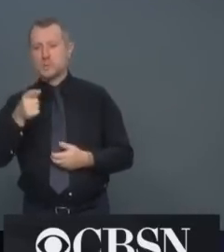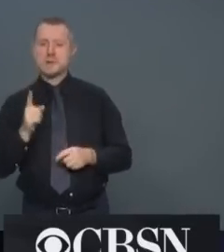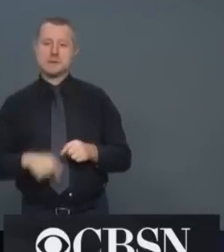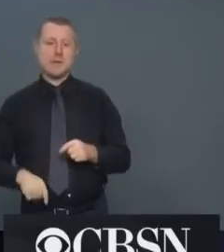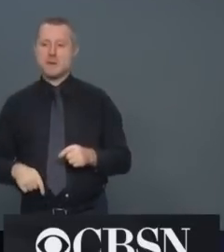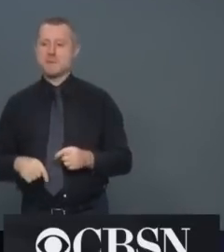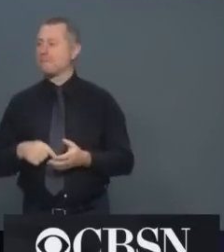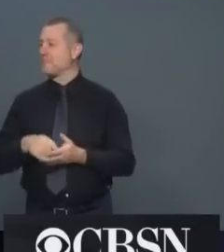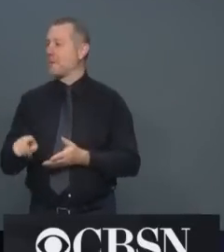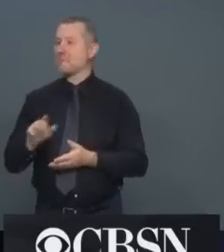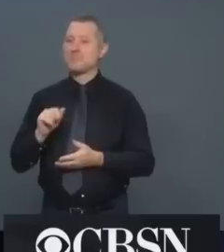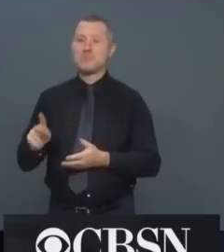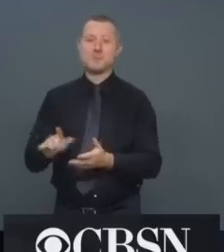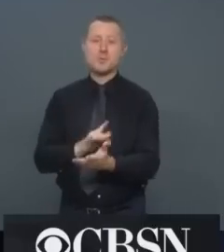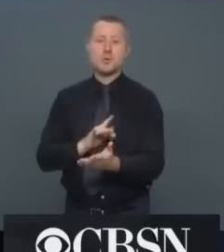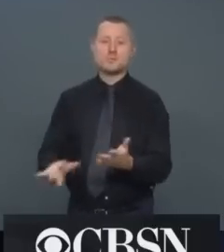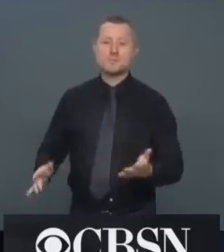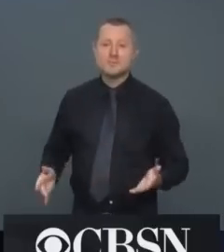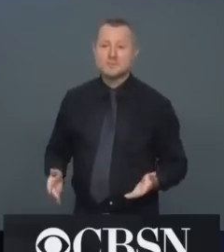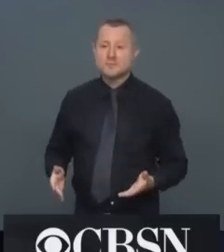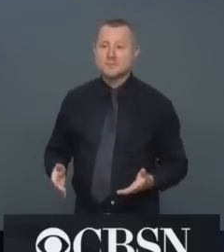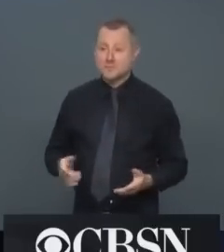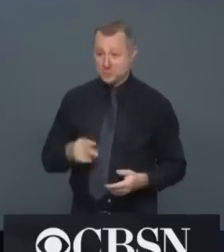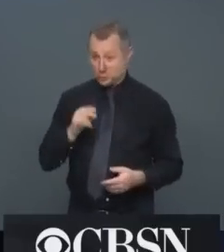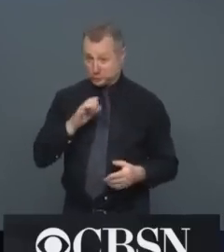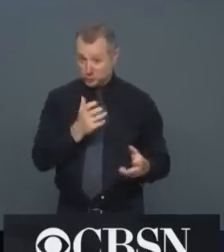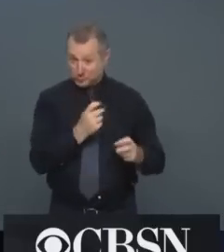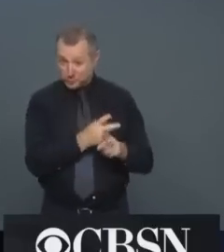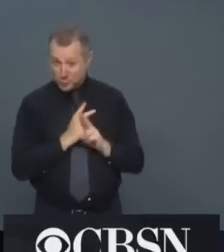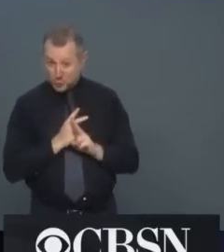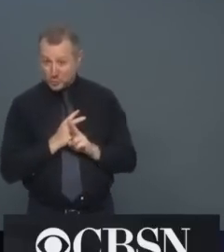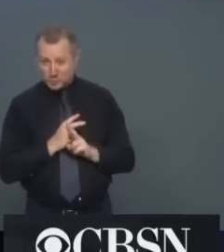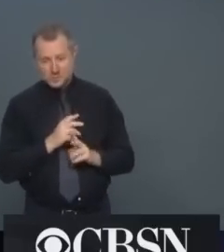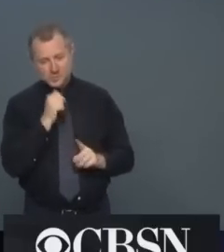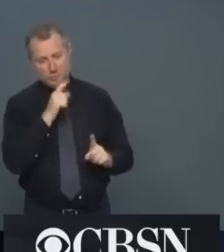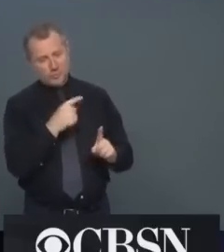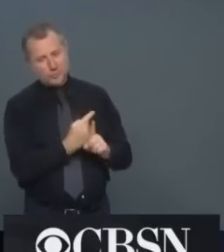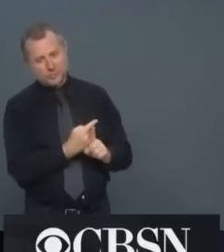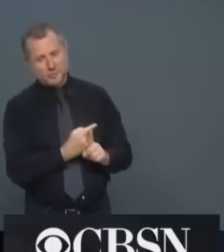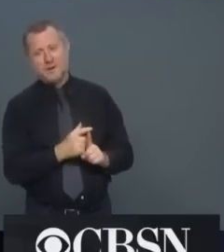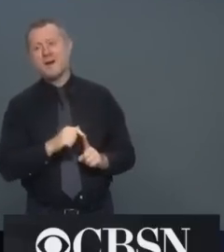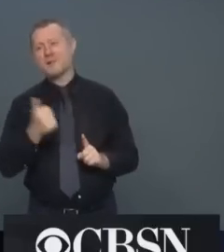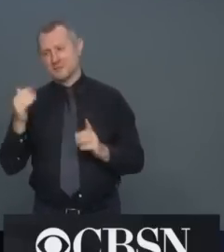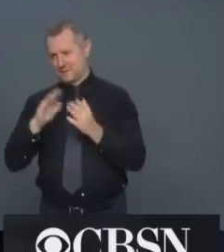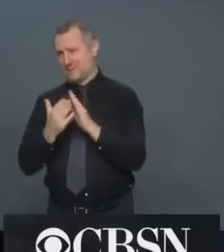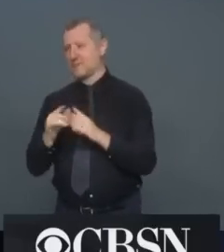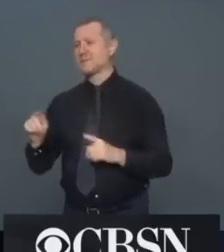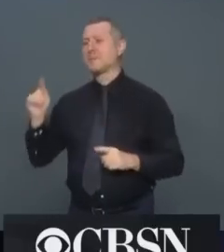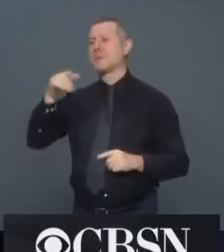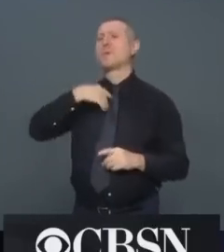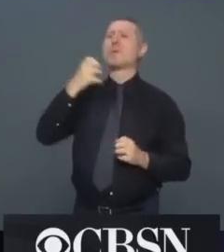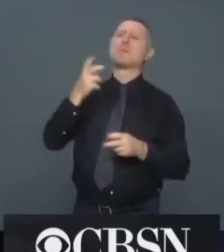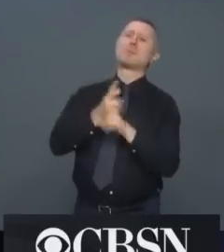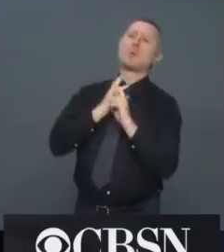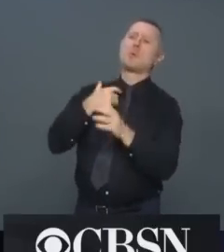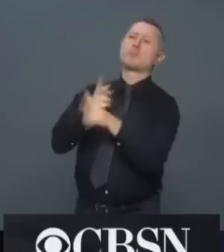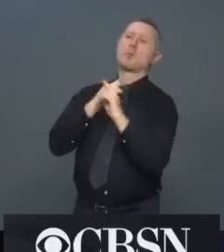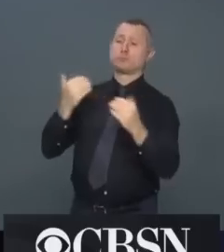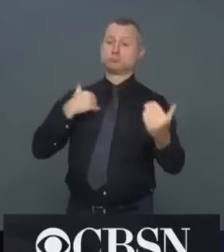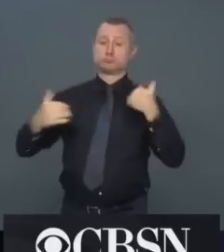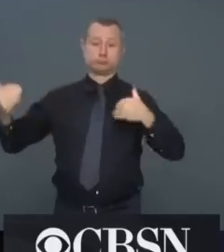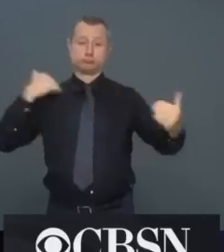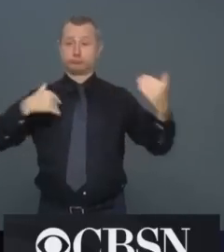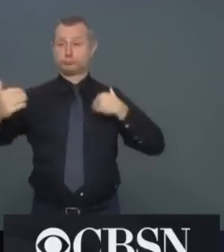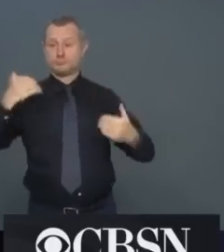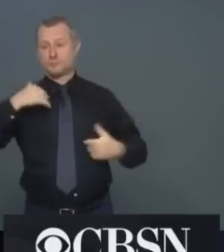So, New York City wants to borrow. By the way, other jurisdictions in the state, we want to borrow. Why? Because we have a